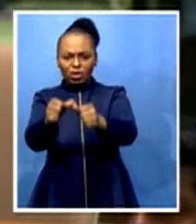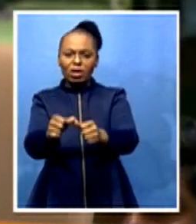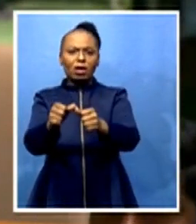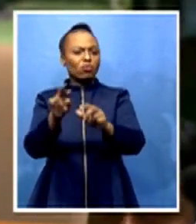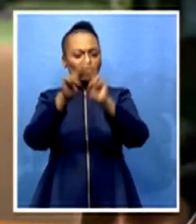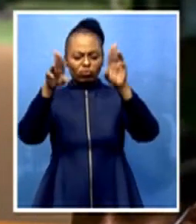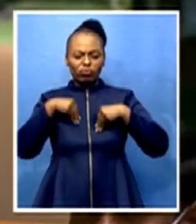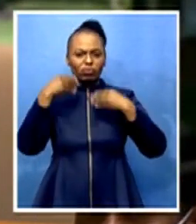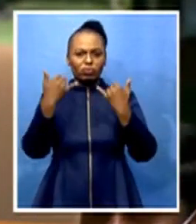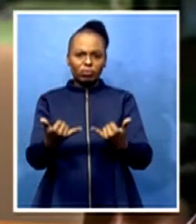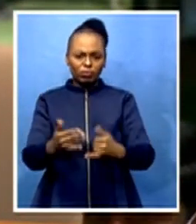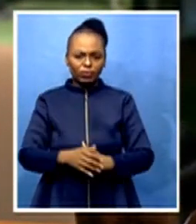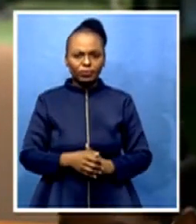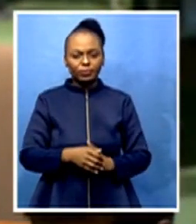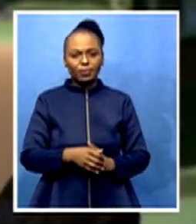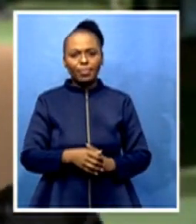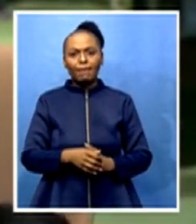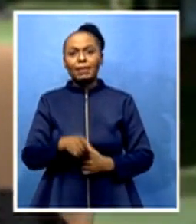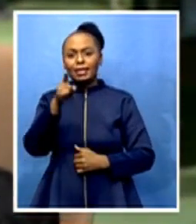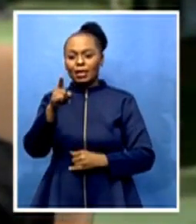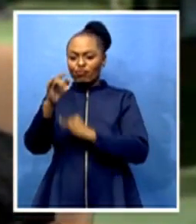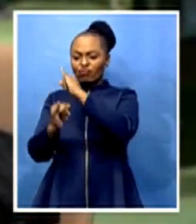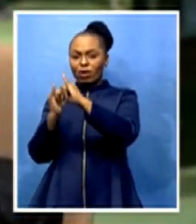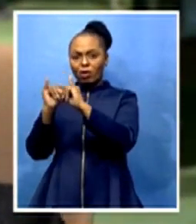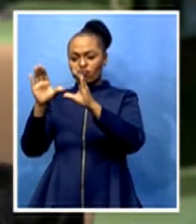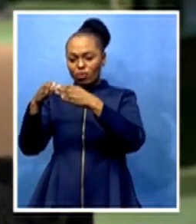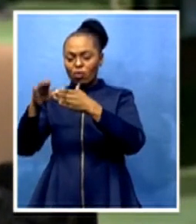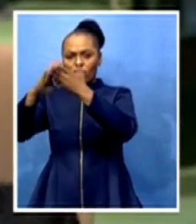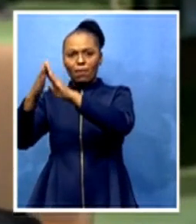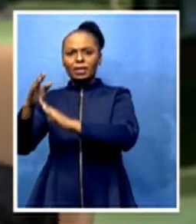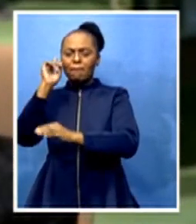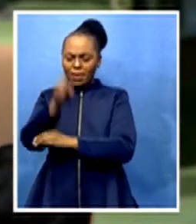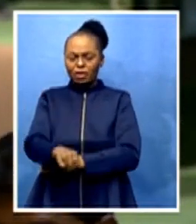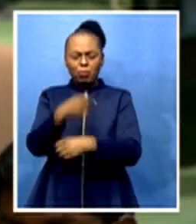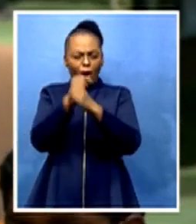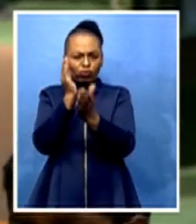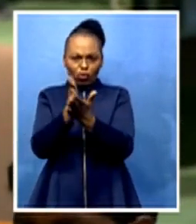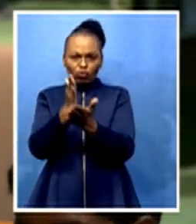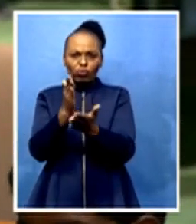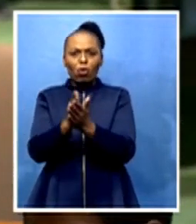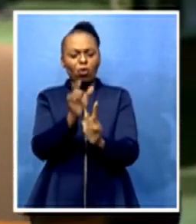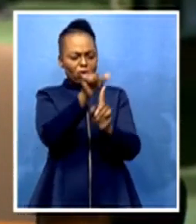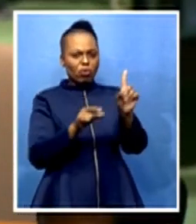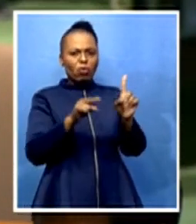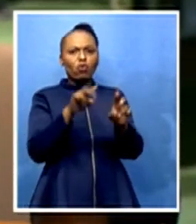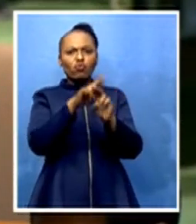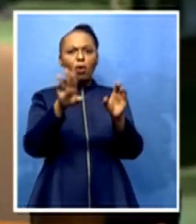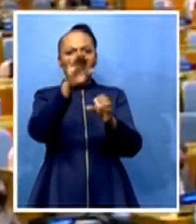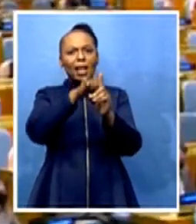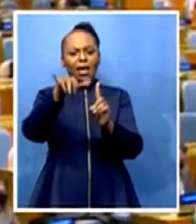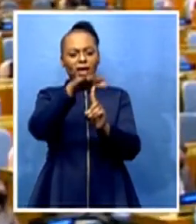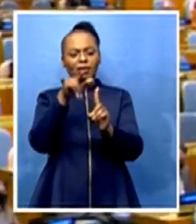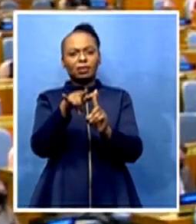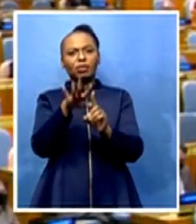The international community must ensure that coup has no place in the modern world as bound by the UN Secretary